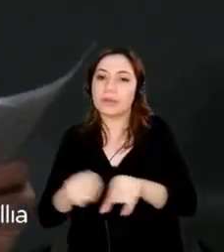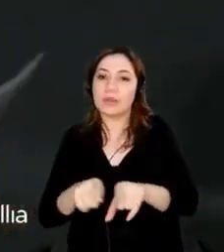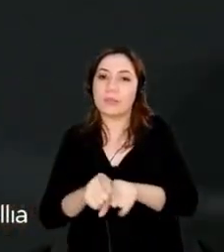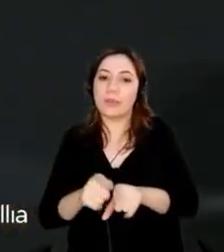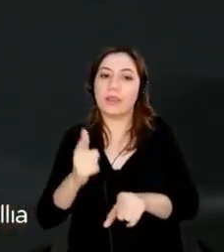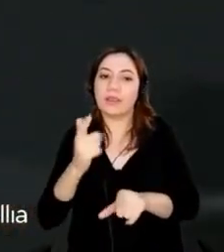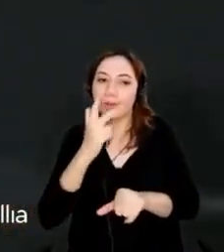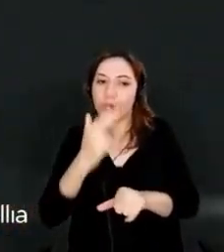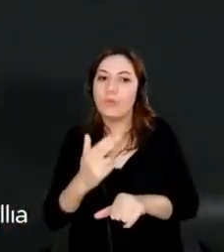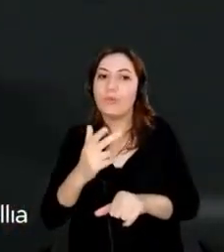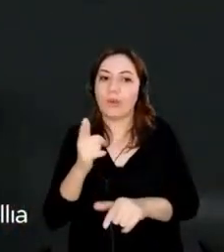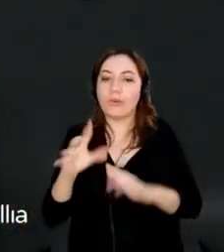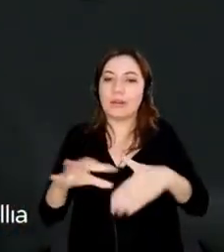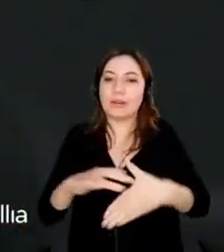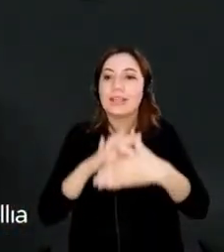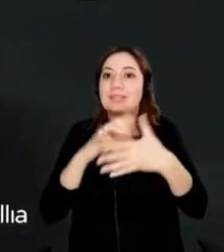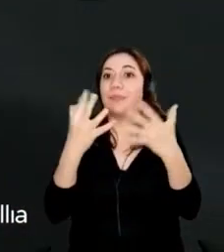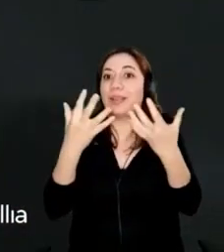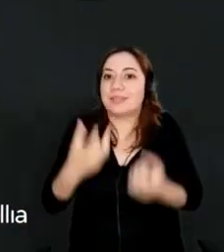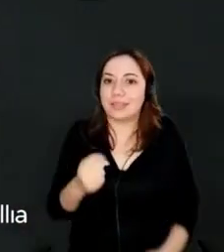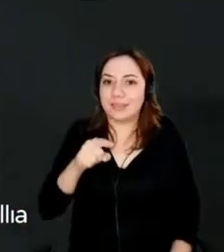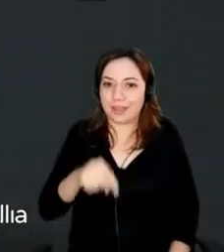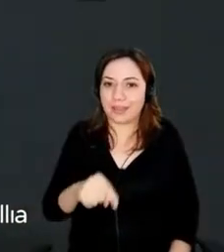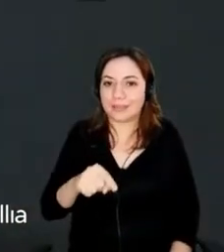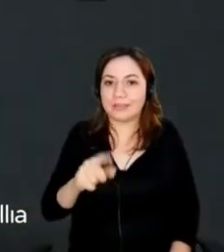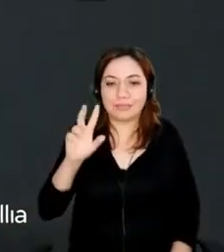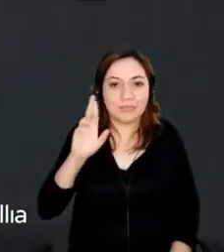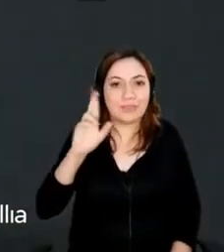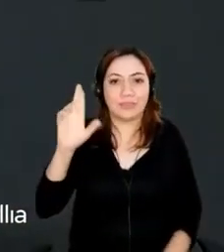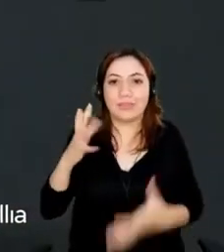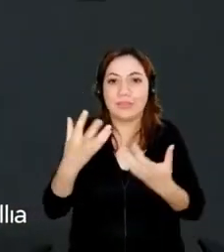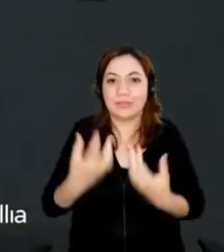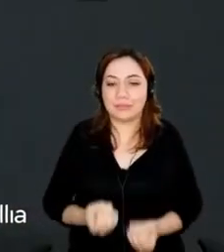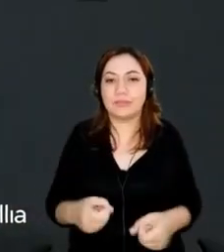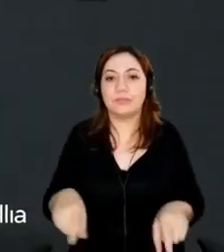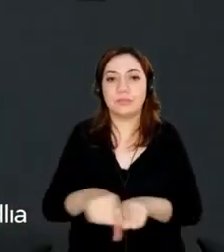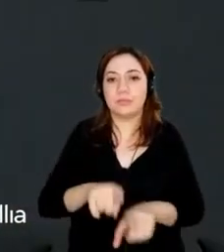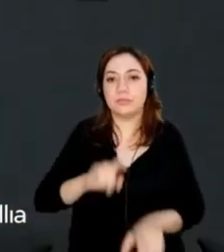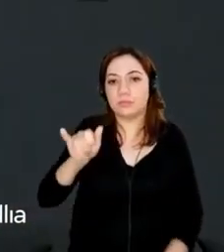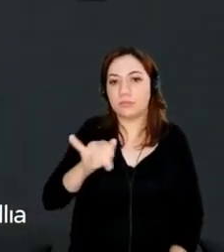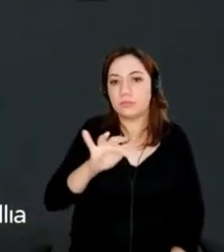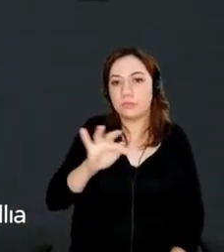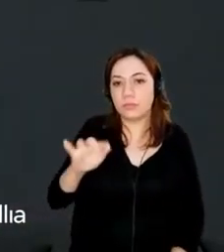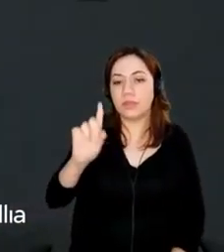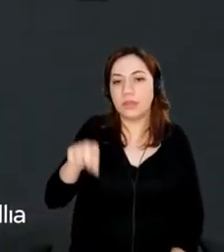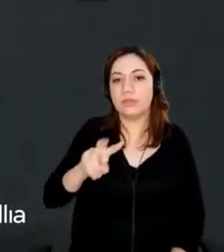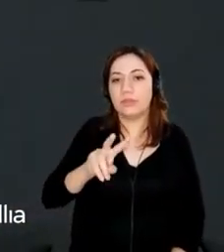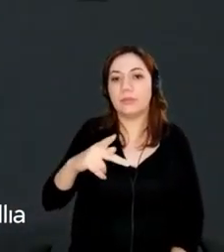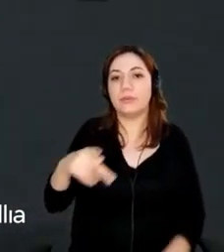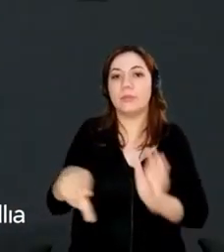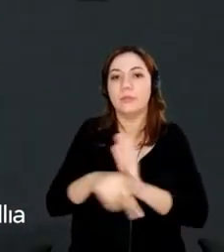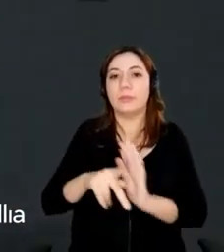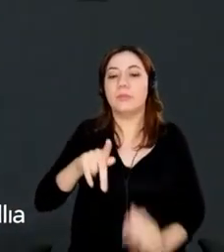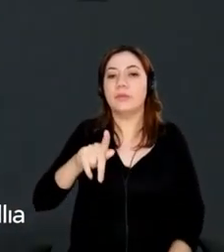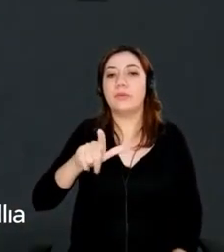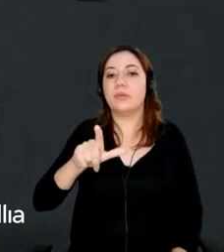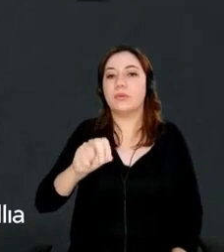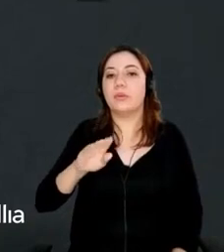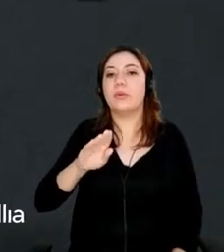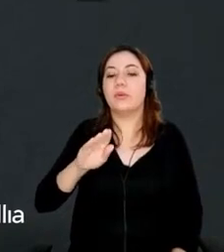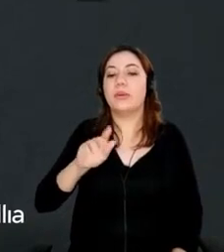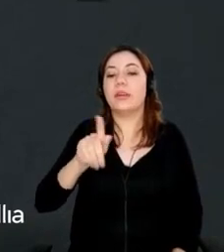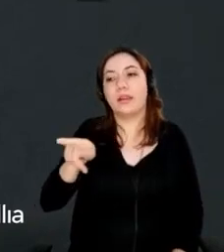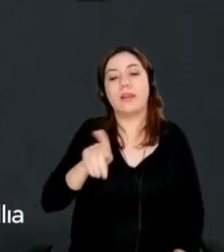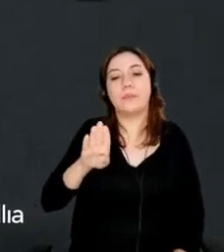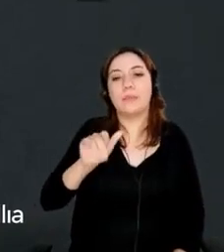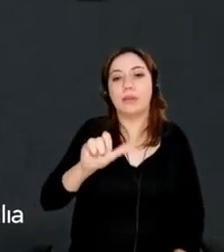her is Jeff Perkins, VP of Global Demand Generation at Blackhawk. Blackhawk has been leveraging